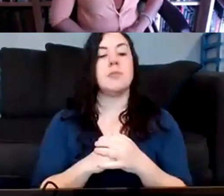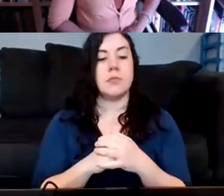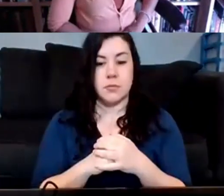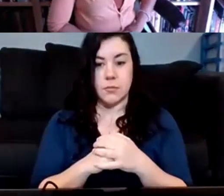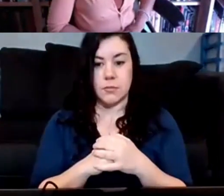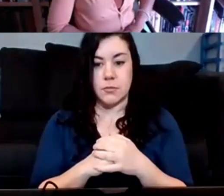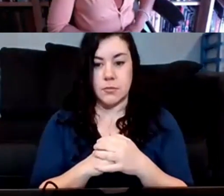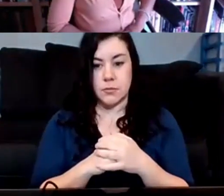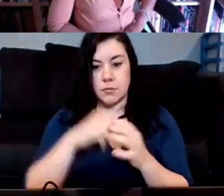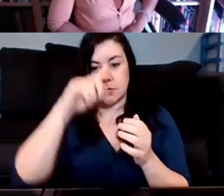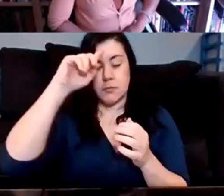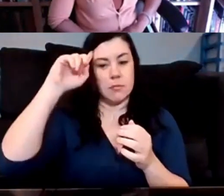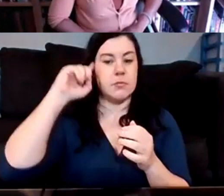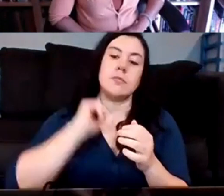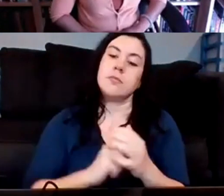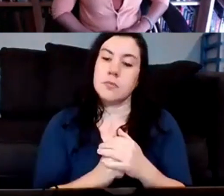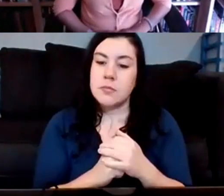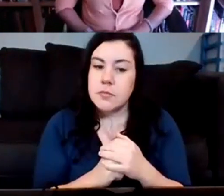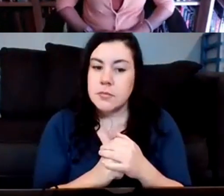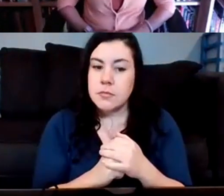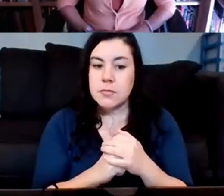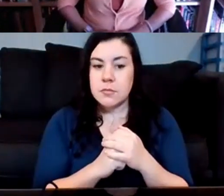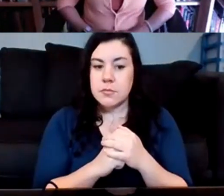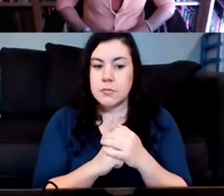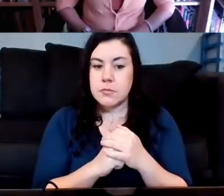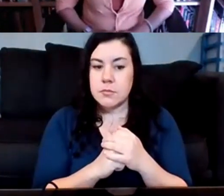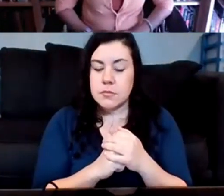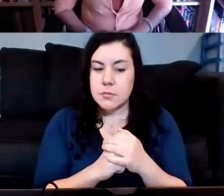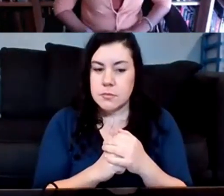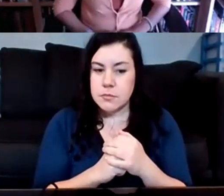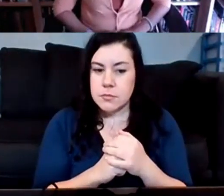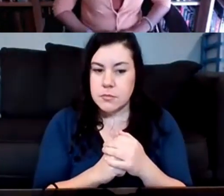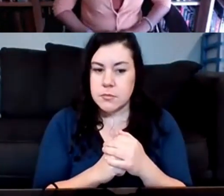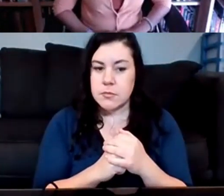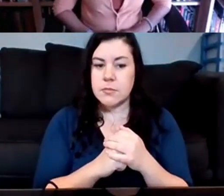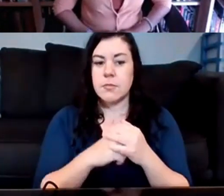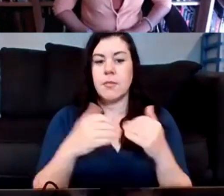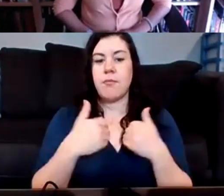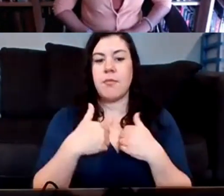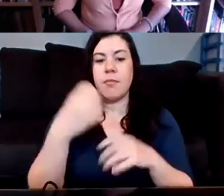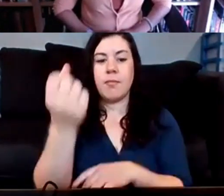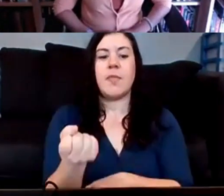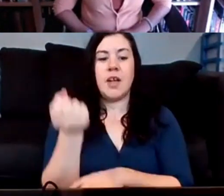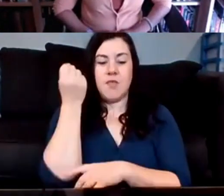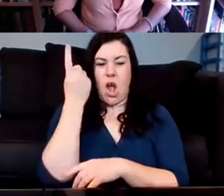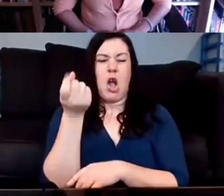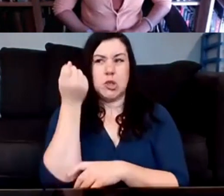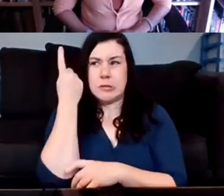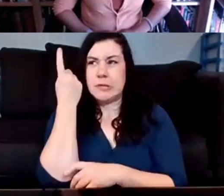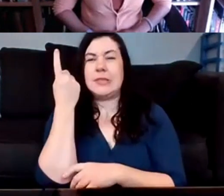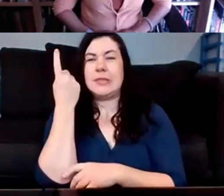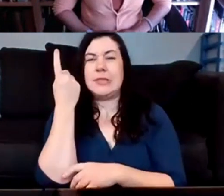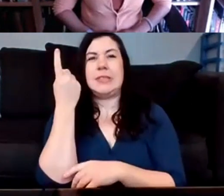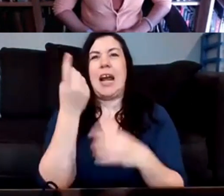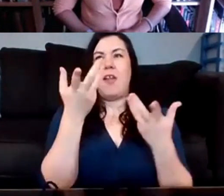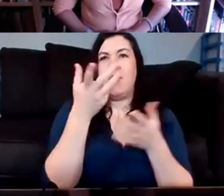way the work was handled. It was torn down easily, quickly. It was written on. There was an understanding. There was a way